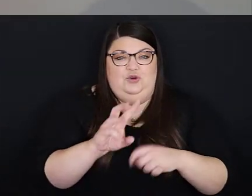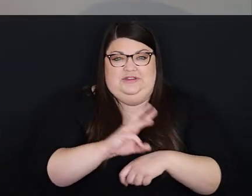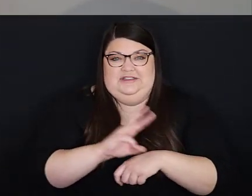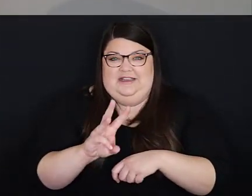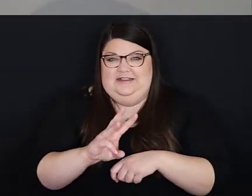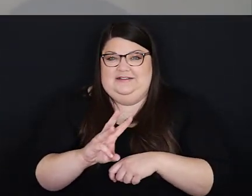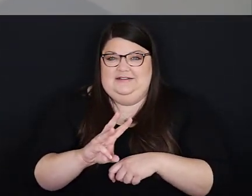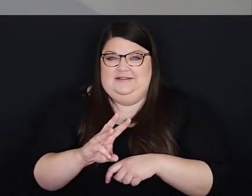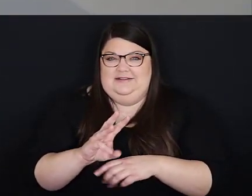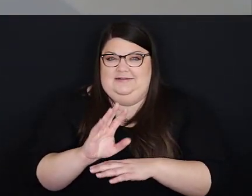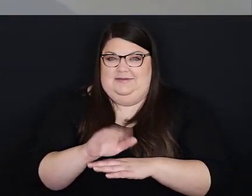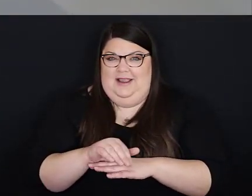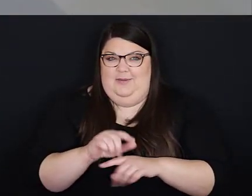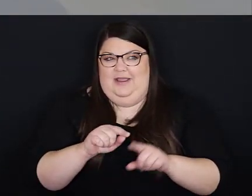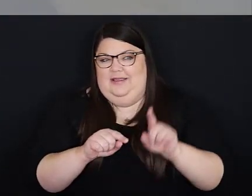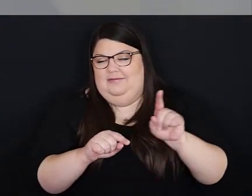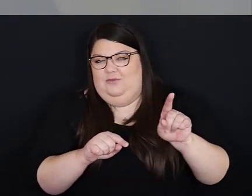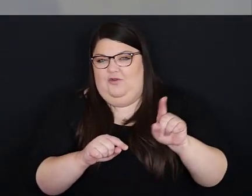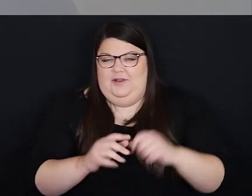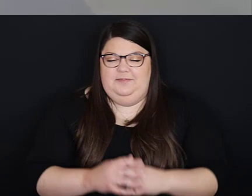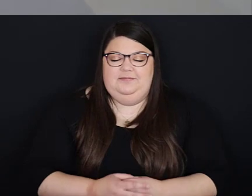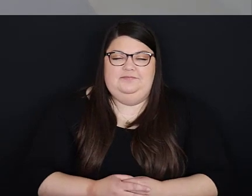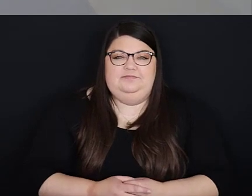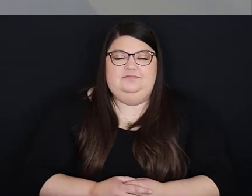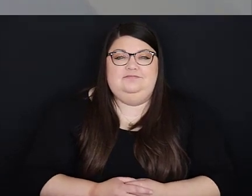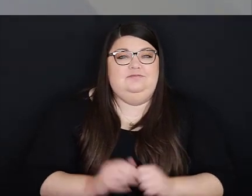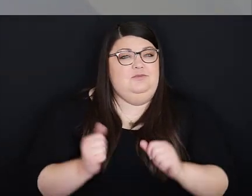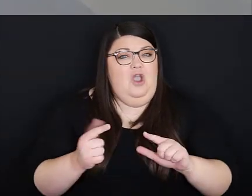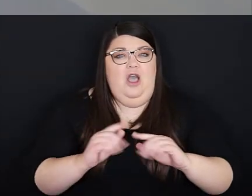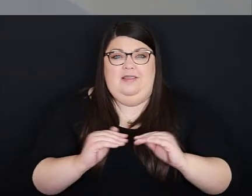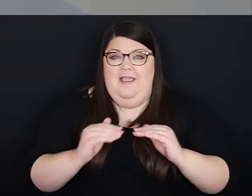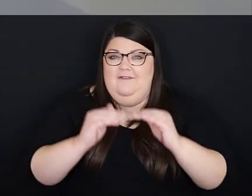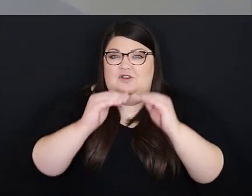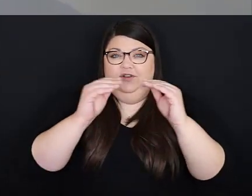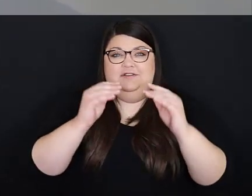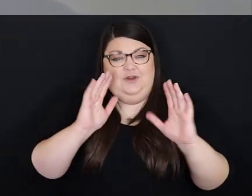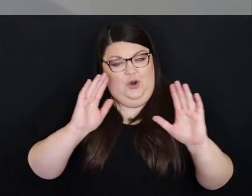over there. All levels are welcome.